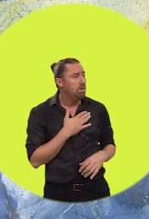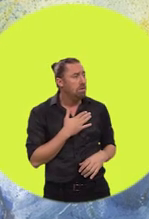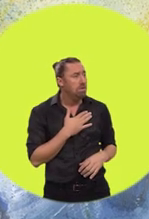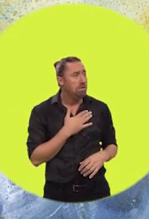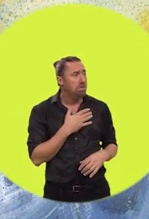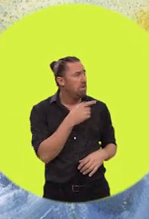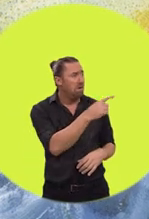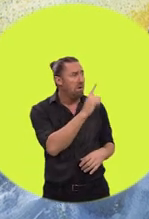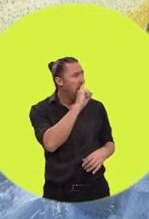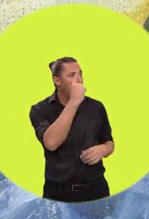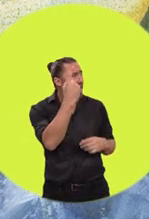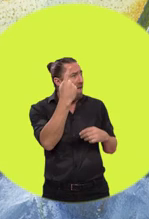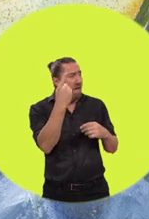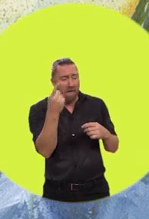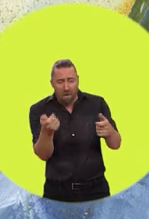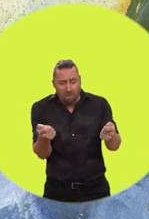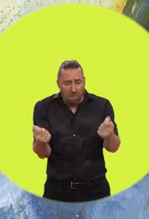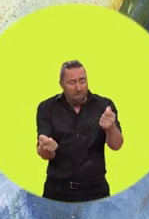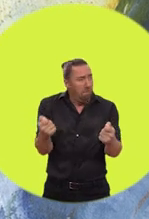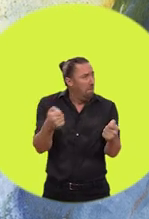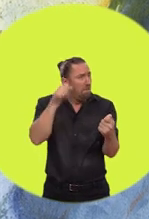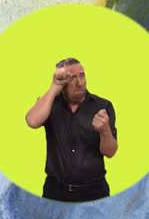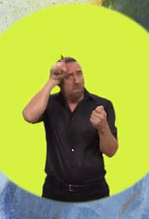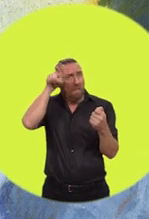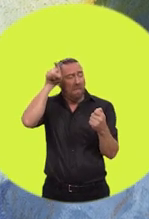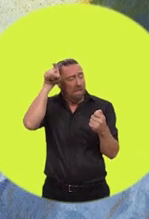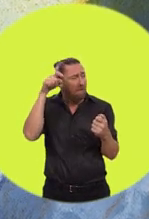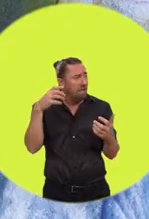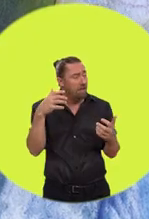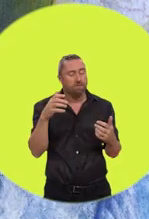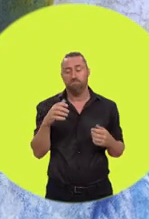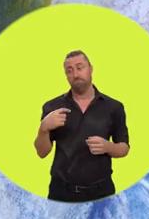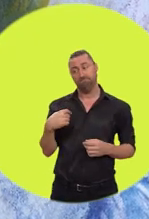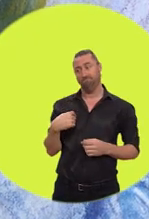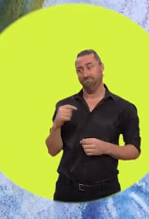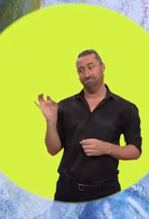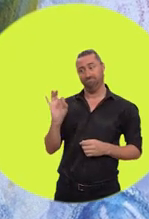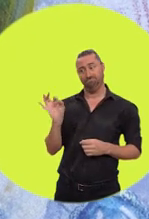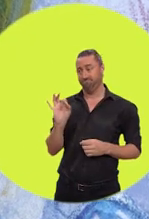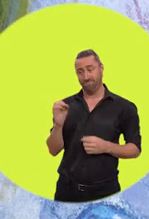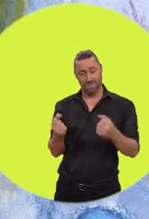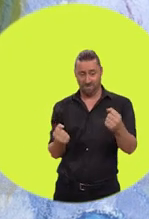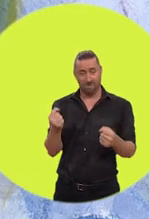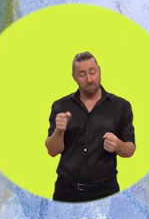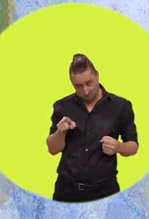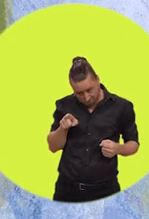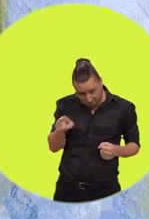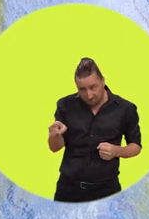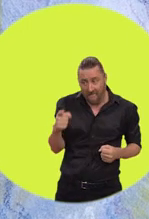How are you going to drive with bent antennae? Worried Glitch. I'm not, said June. You